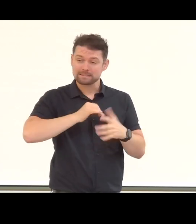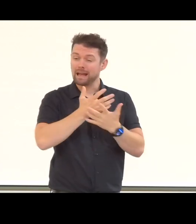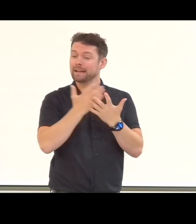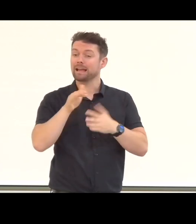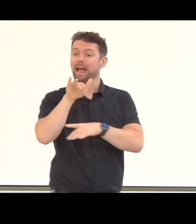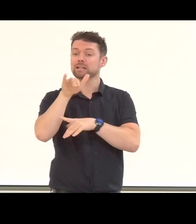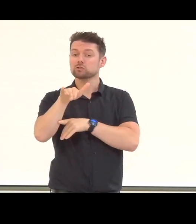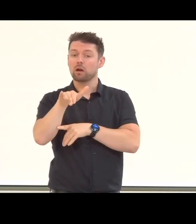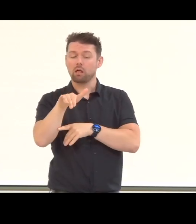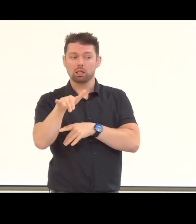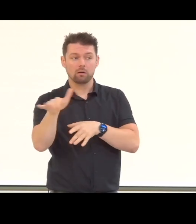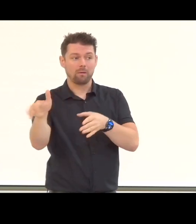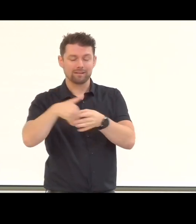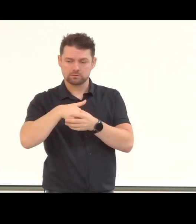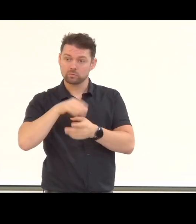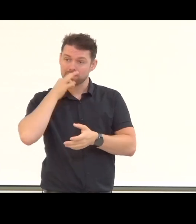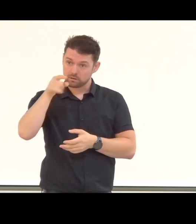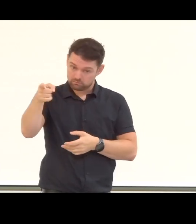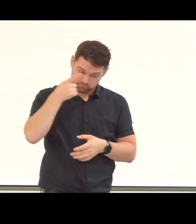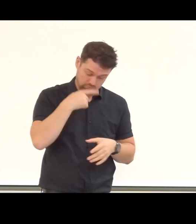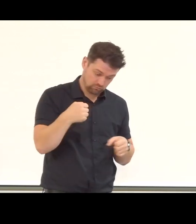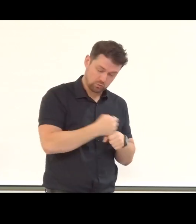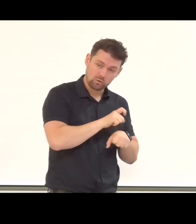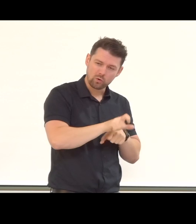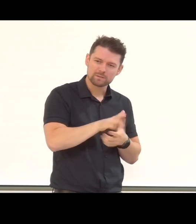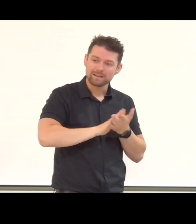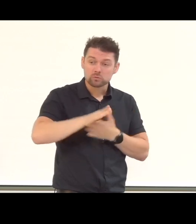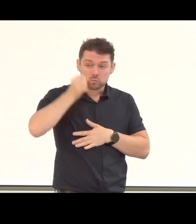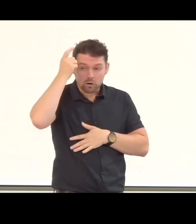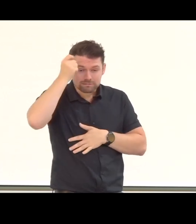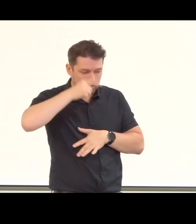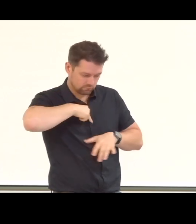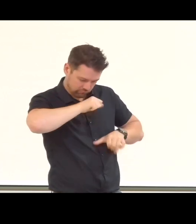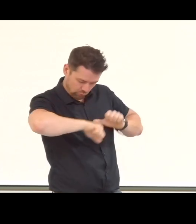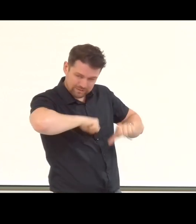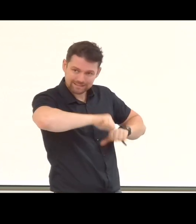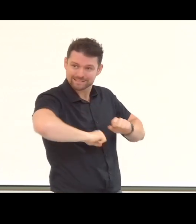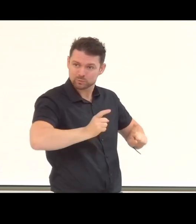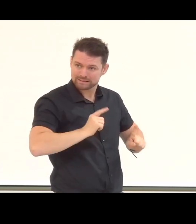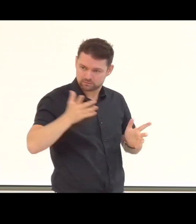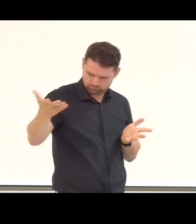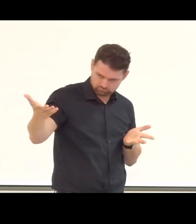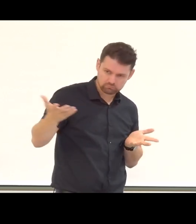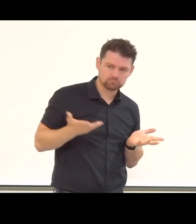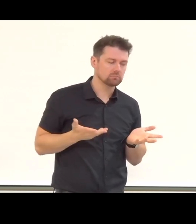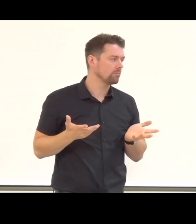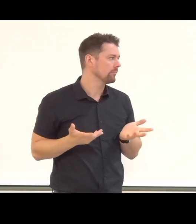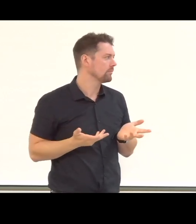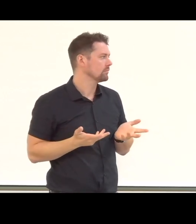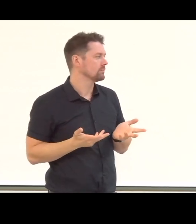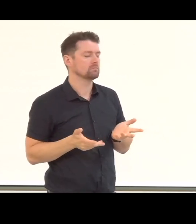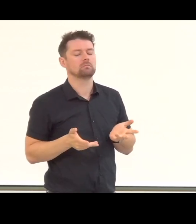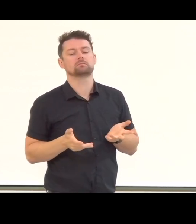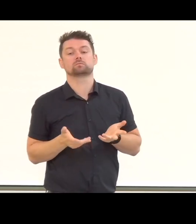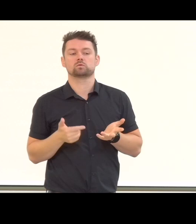partners to do this course so that they have a better understanding of how we run the missions, so that they can prepare the experiments better. So